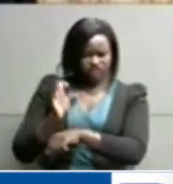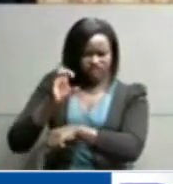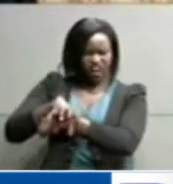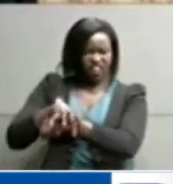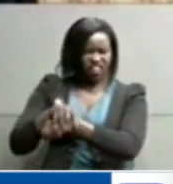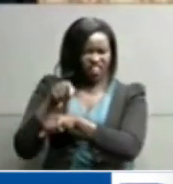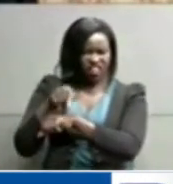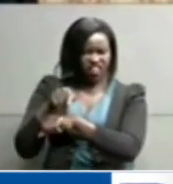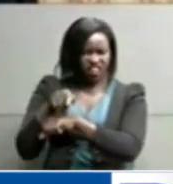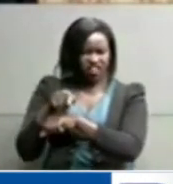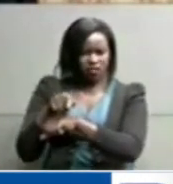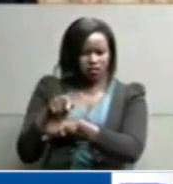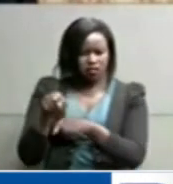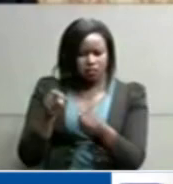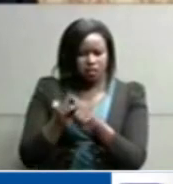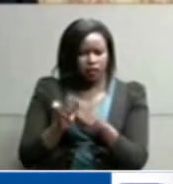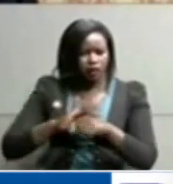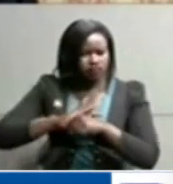going through